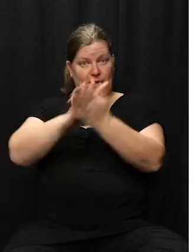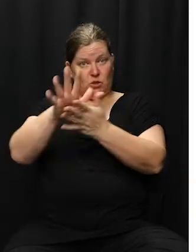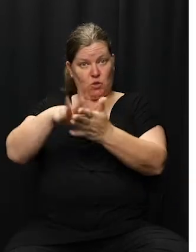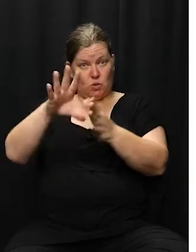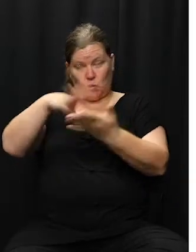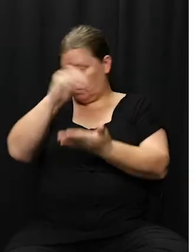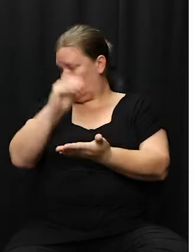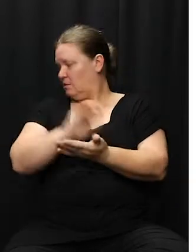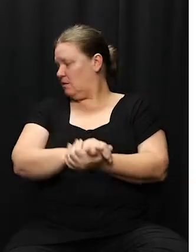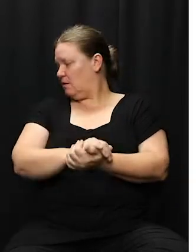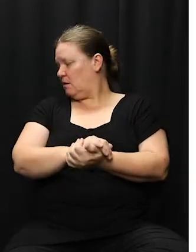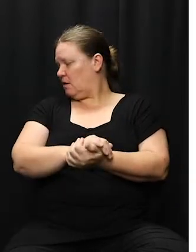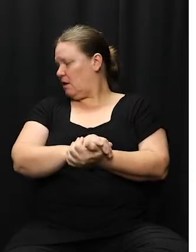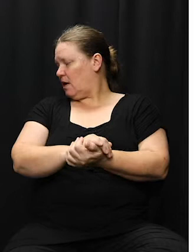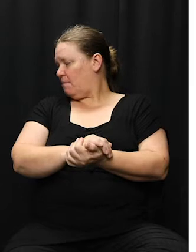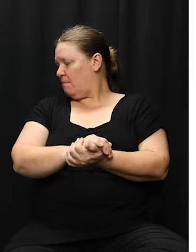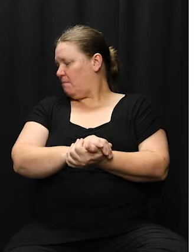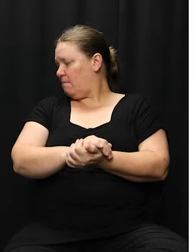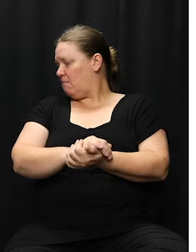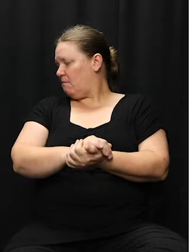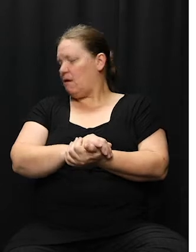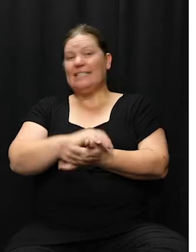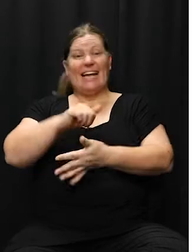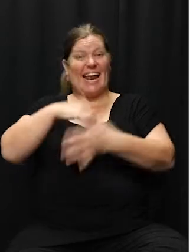And the rest of you don't have students who sign.